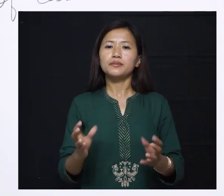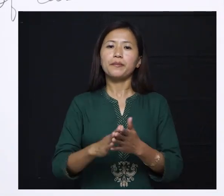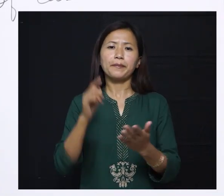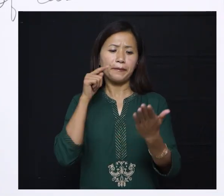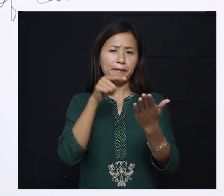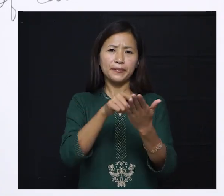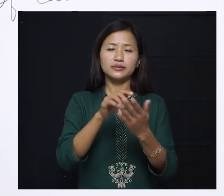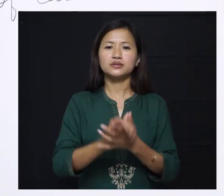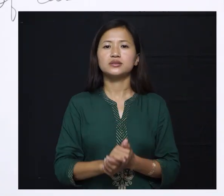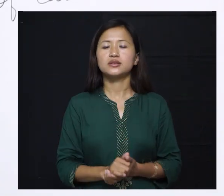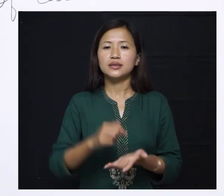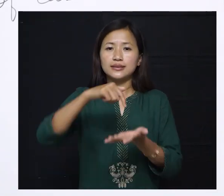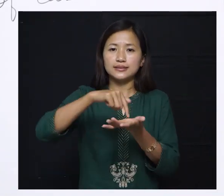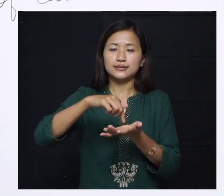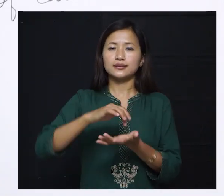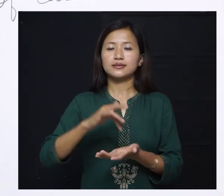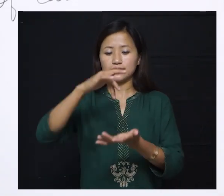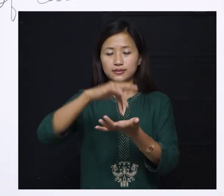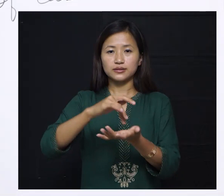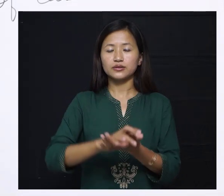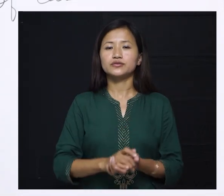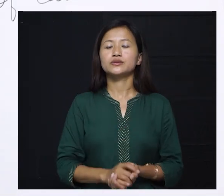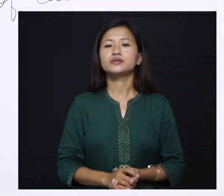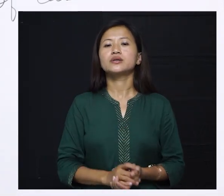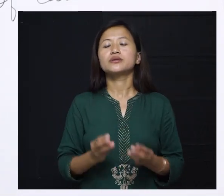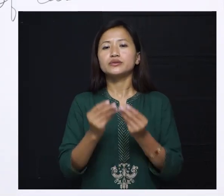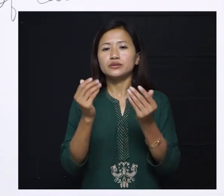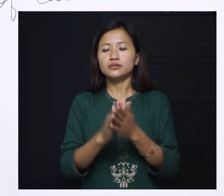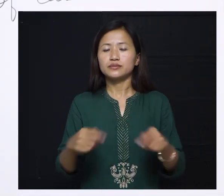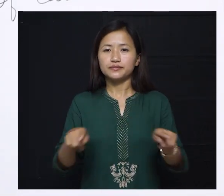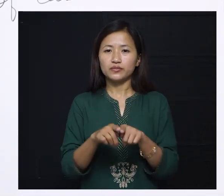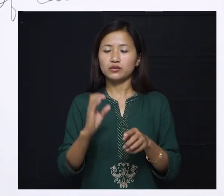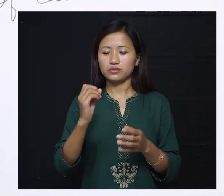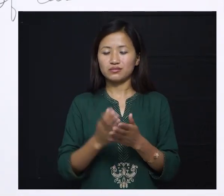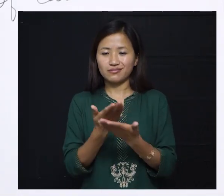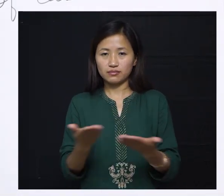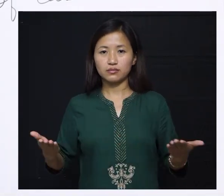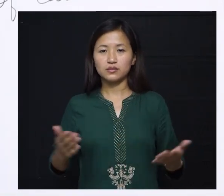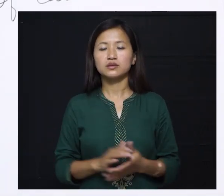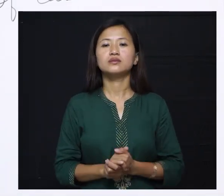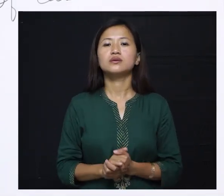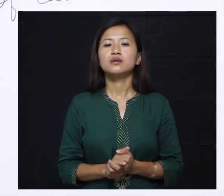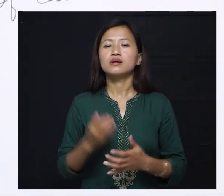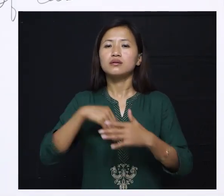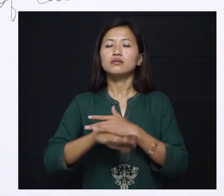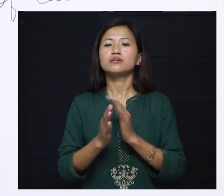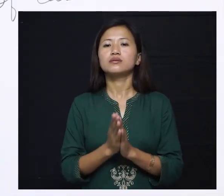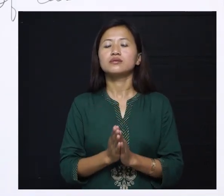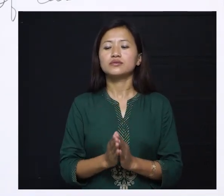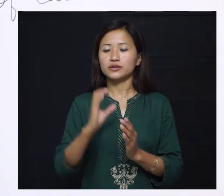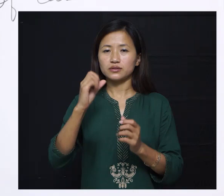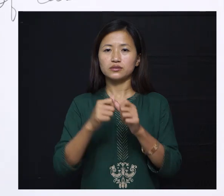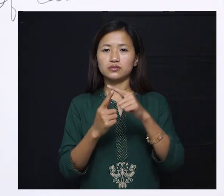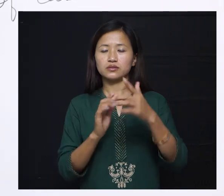main center for trade and commerce. So these port cities comes under the